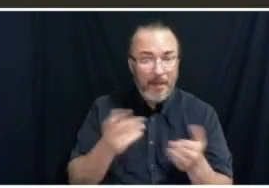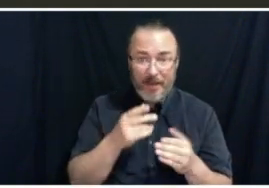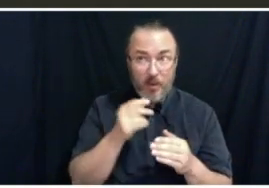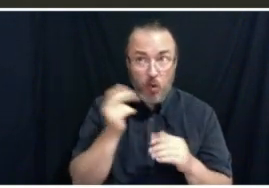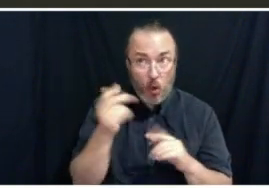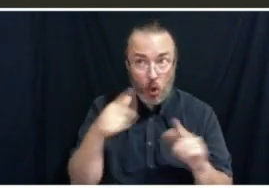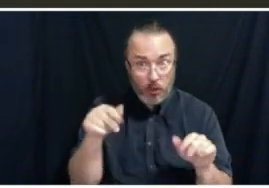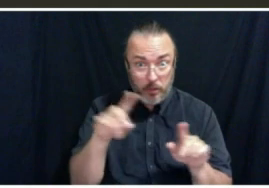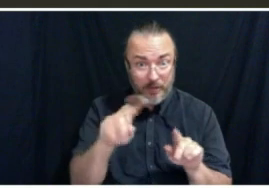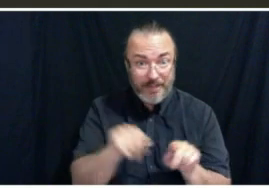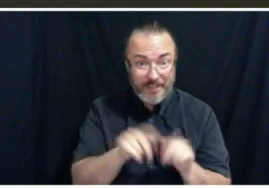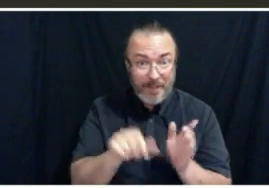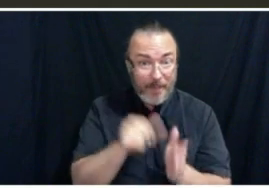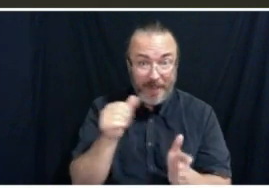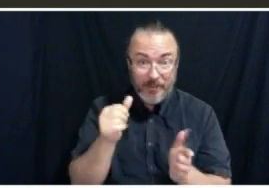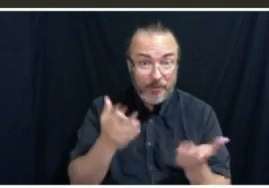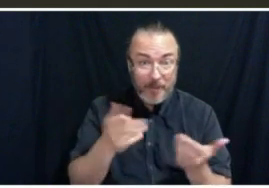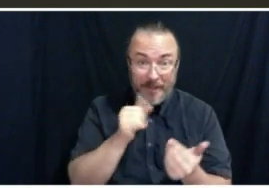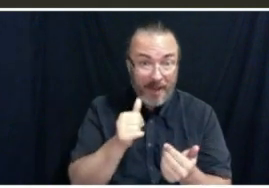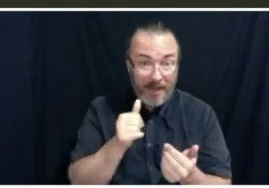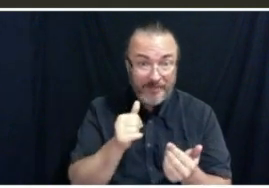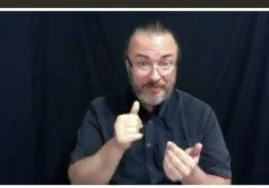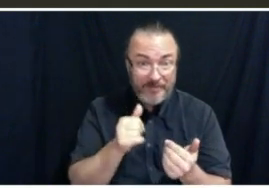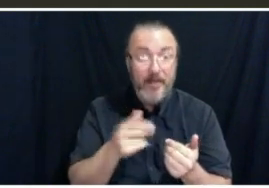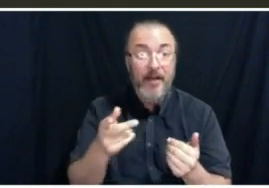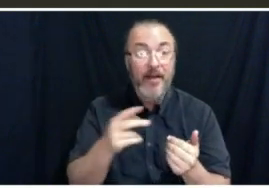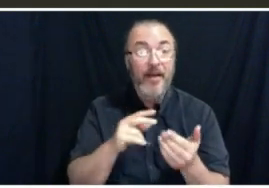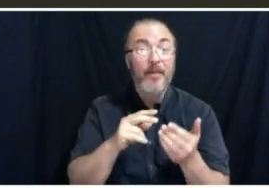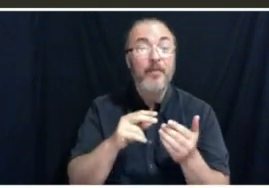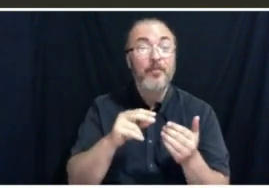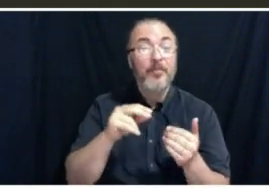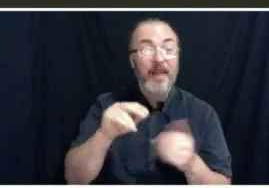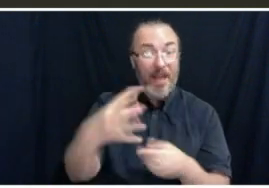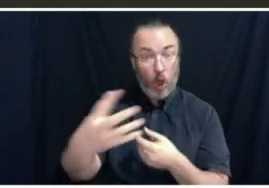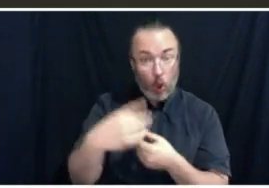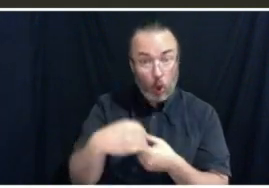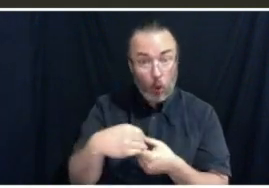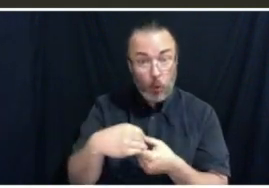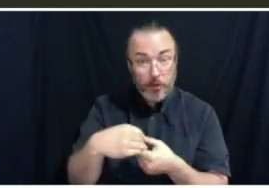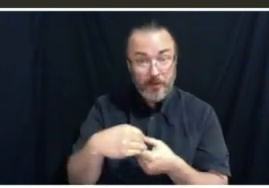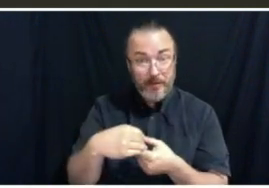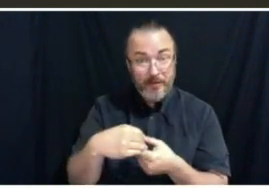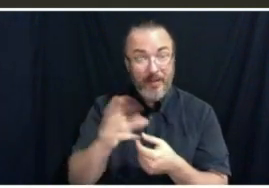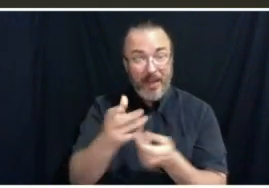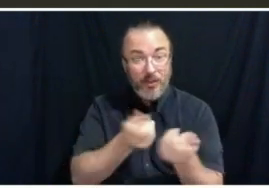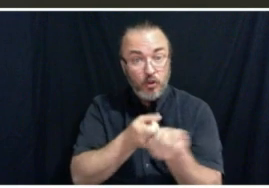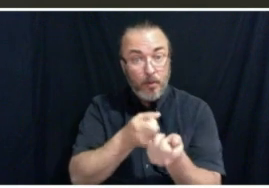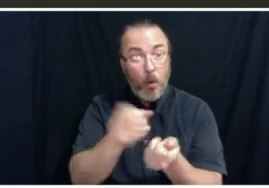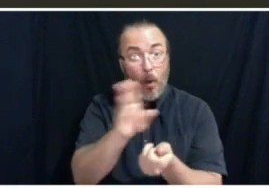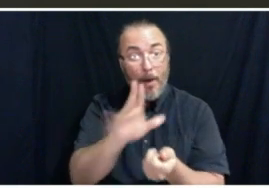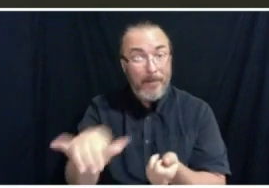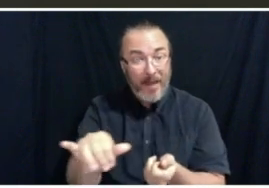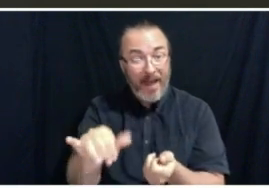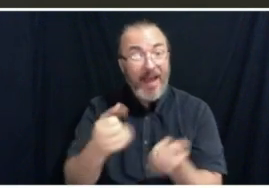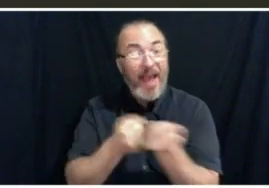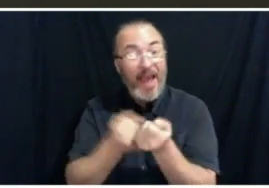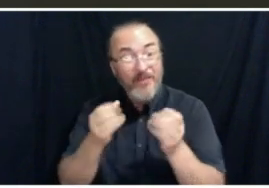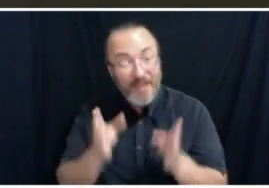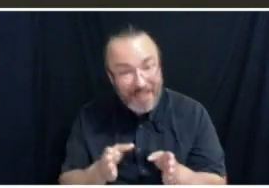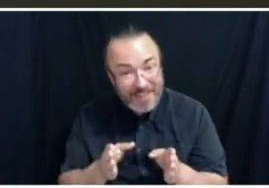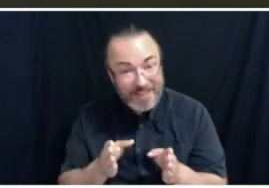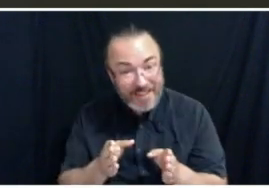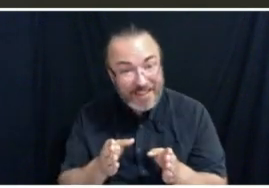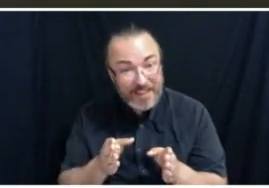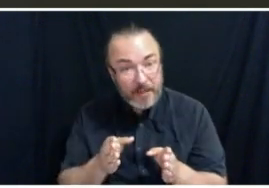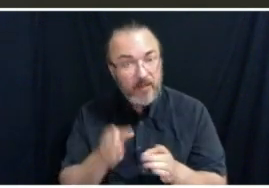to what they signed up to. The case for inclusion had been championed by those courageous advocates and supporters of the rights of people with